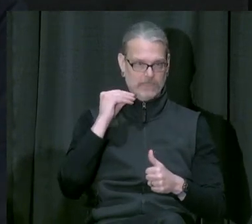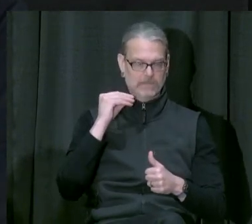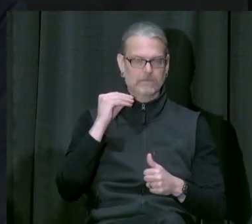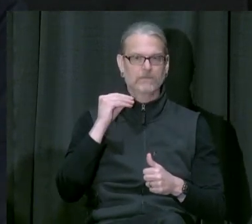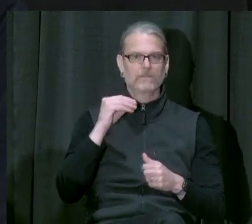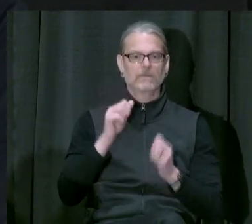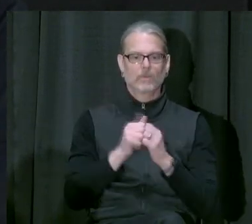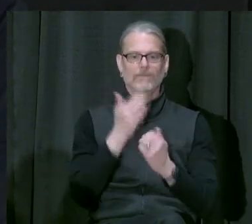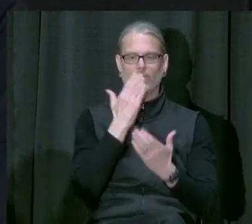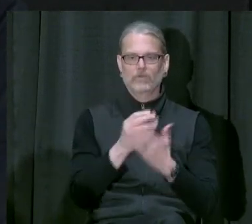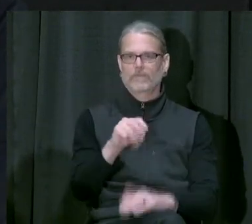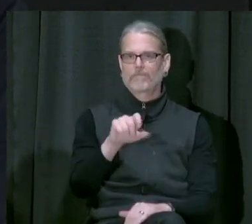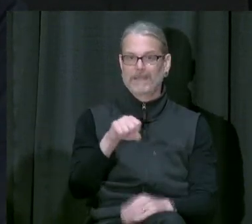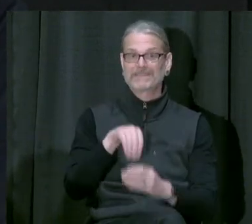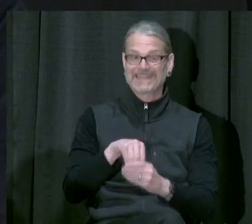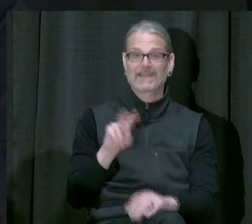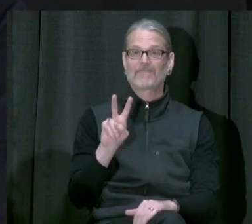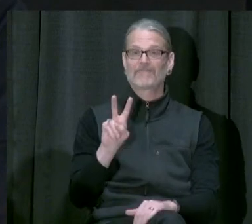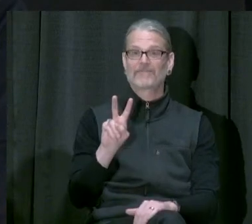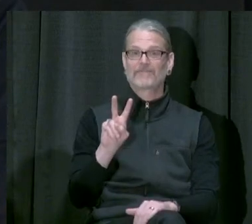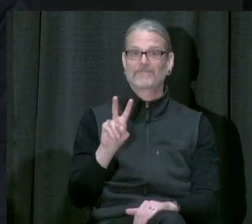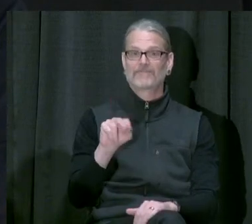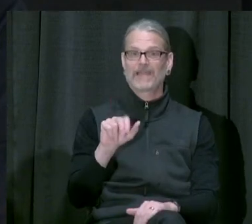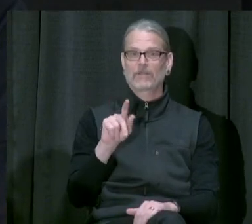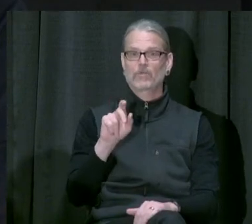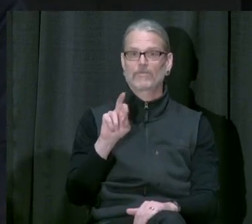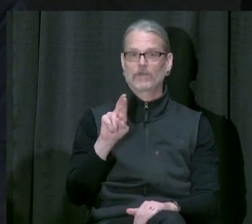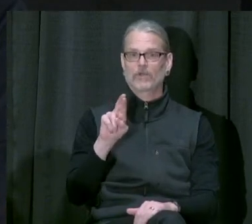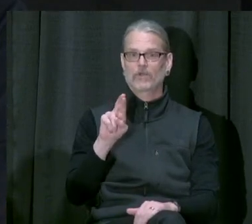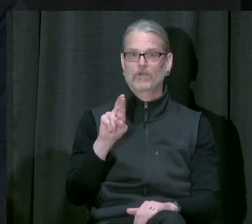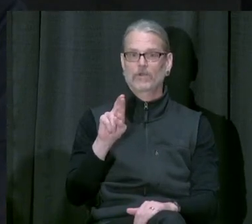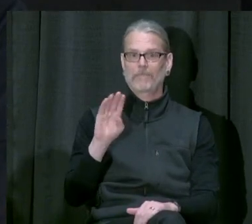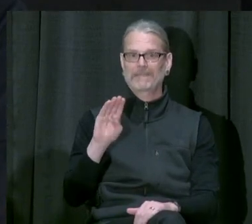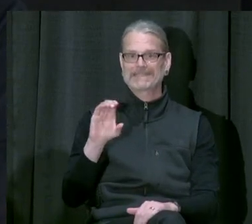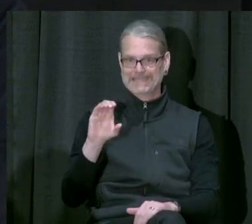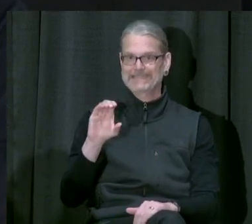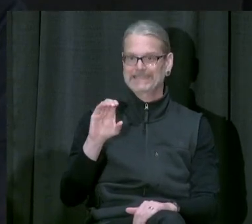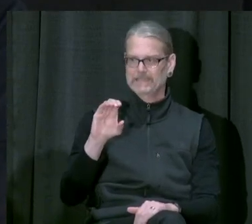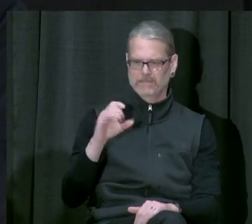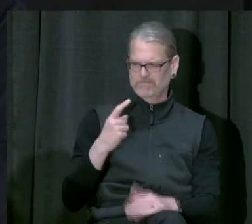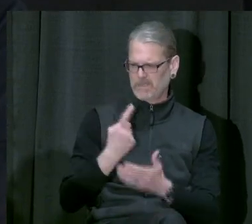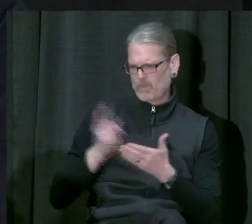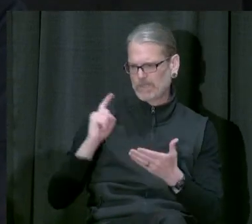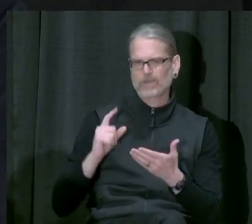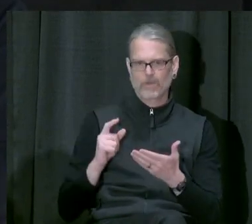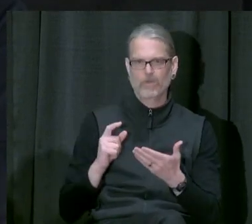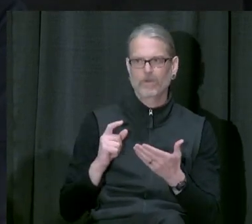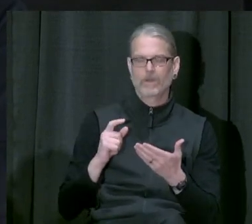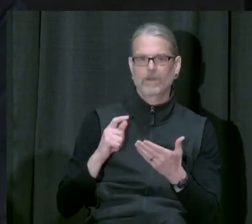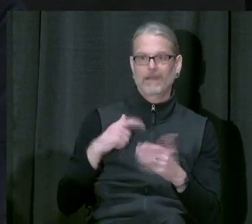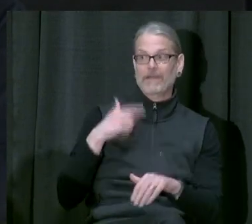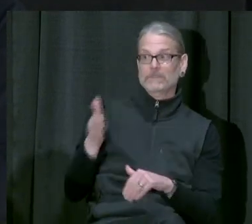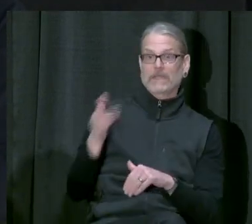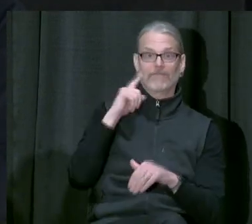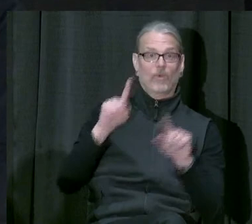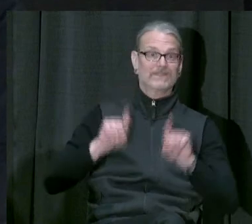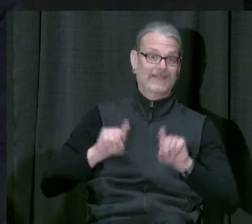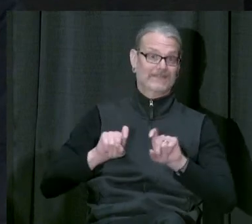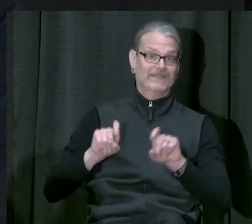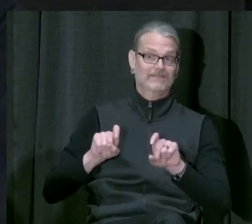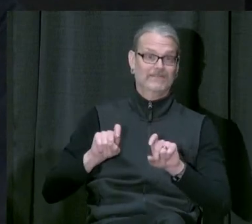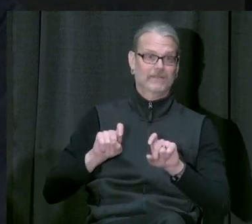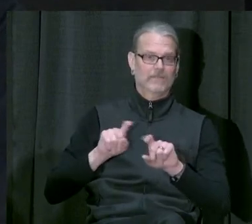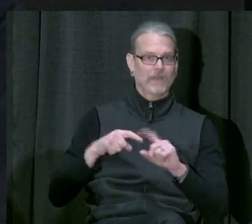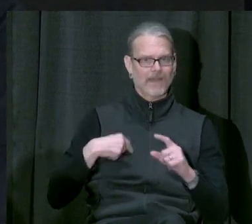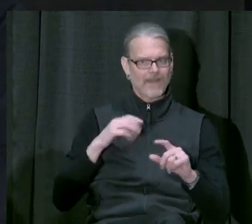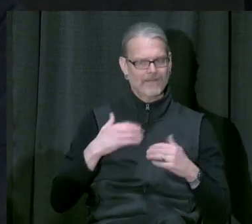British Columbia, a week ago, and I actually enjoyed. I was there ostensibly to be testing this, but I tell you, I had a